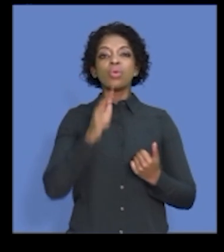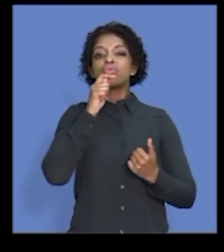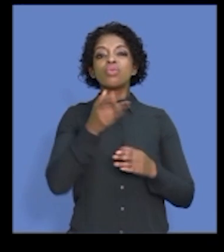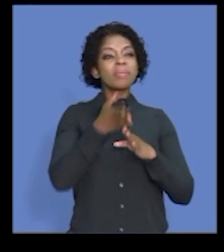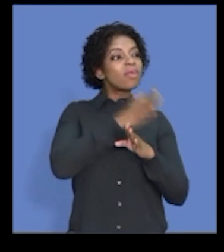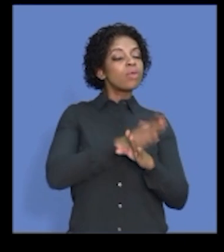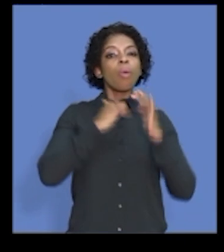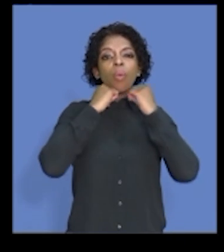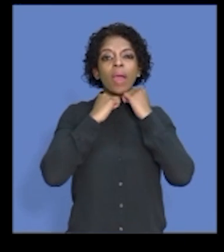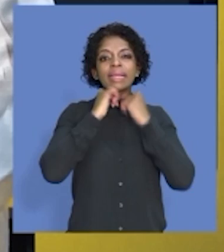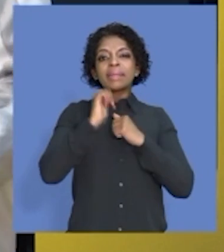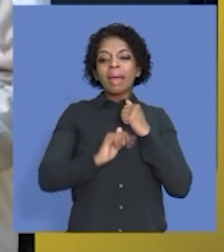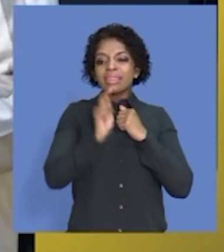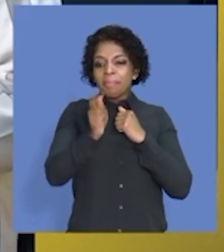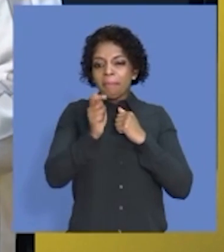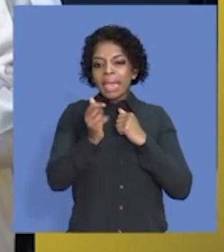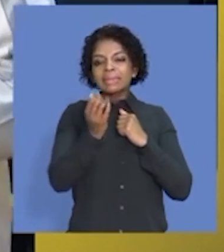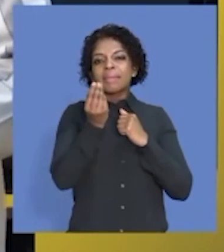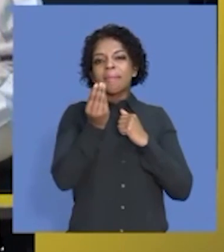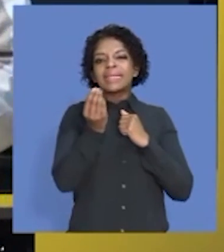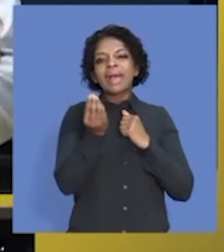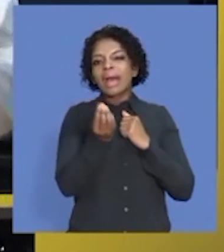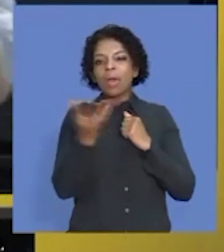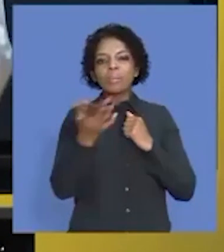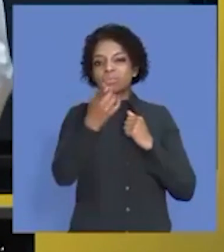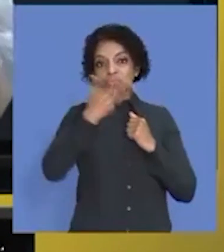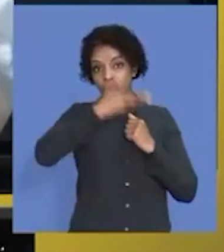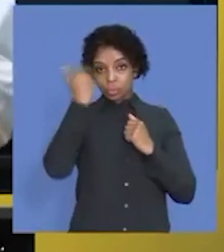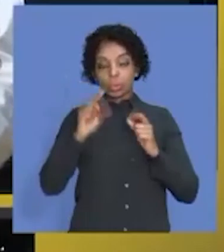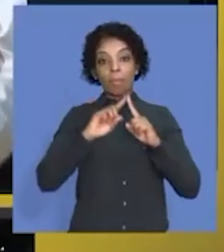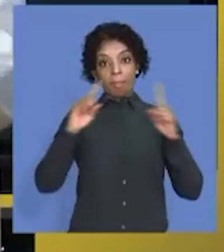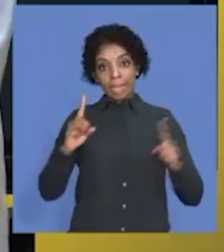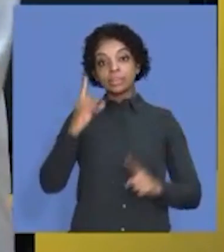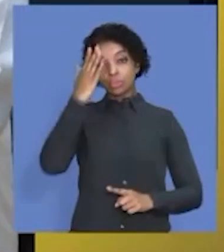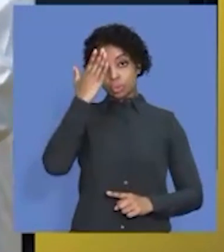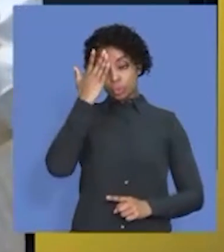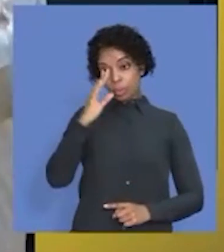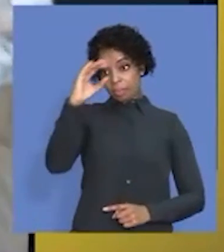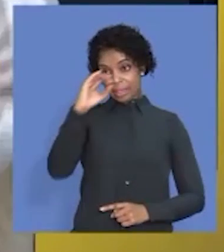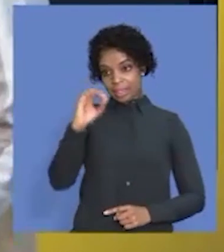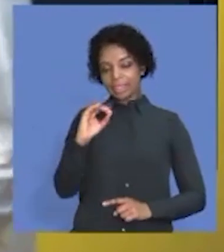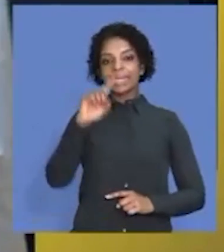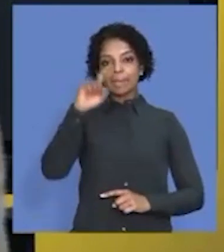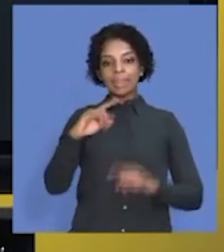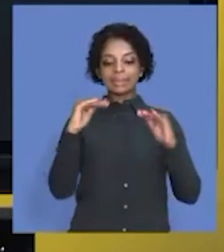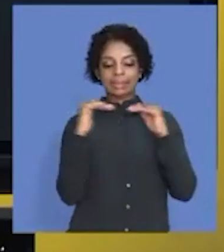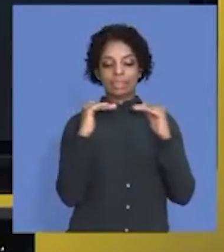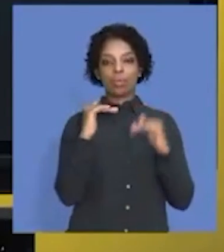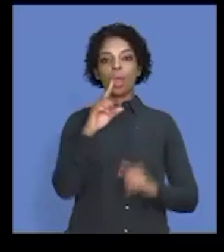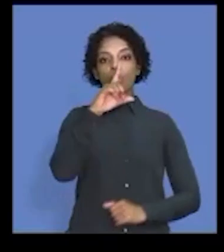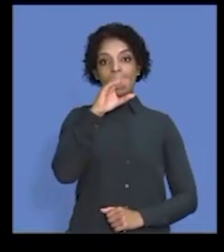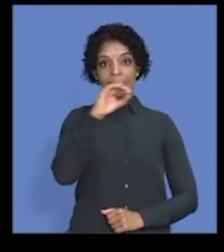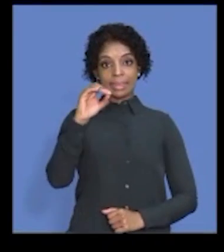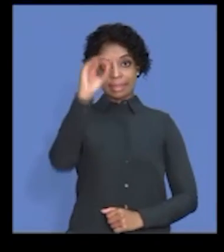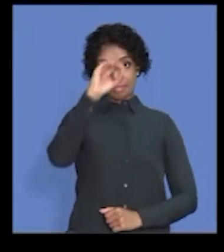what it was in terms of rands, but in terms of percentages, you make it equal to 100. Right? Then you tell yourself,